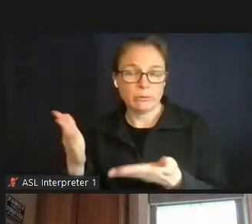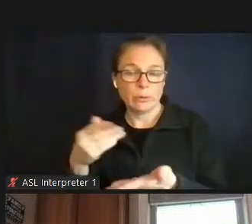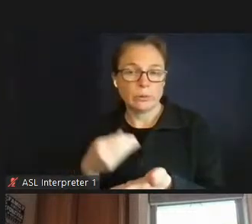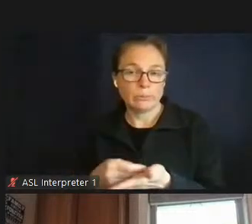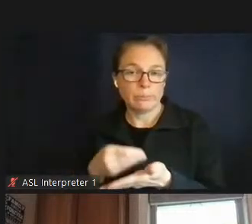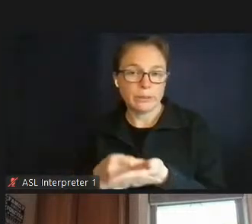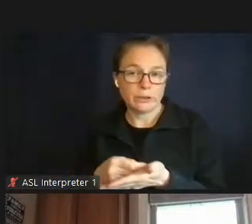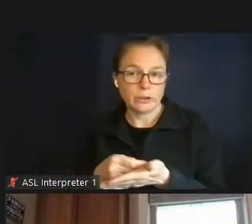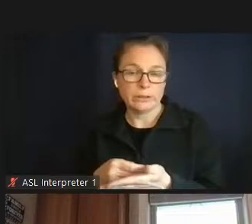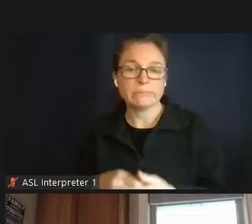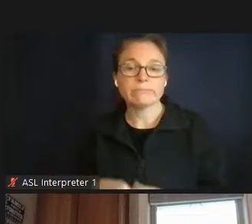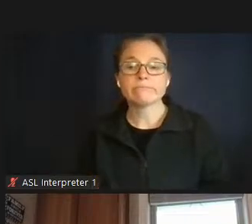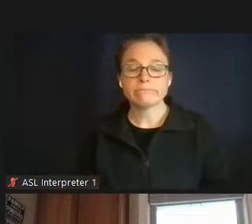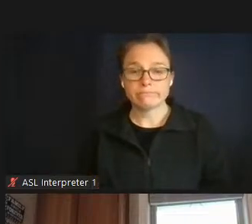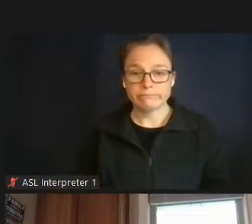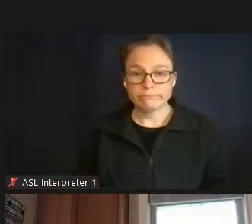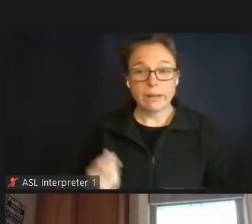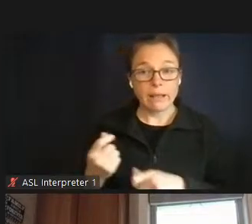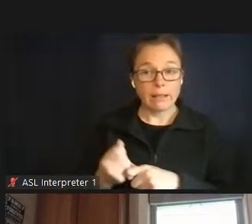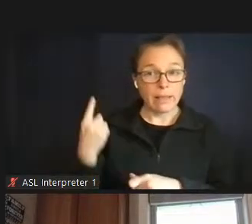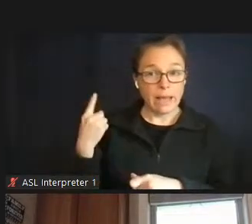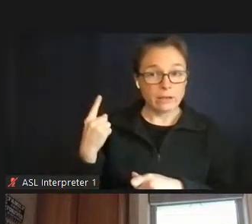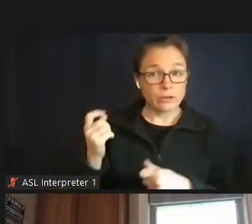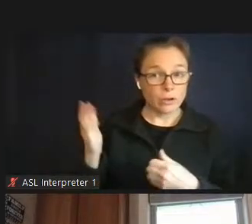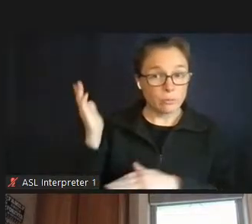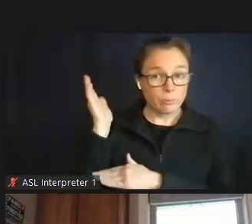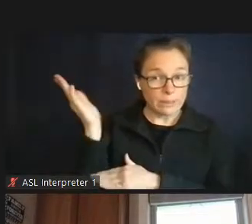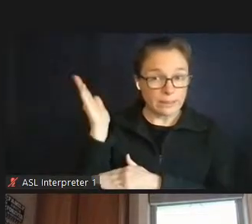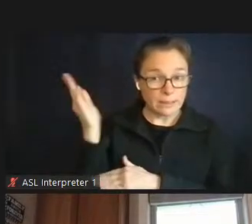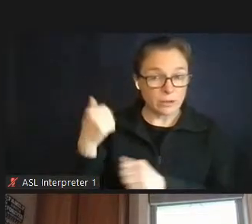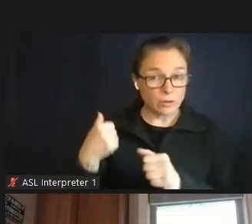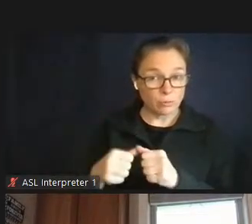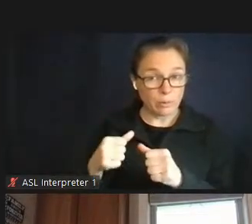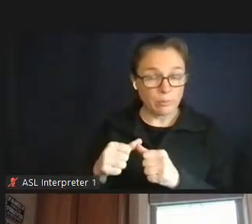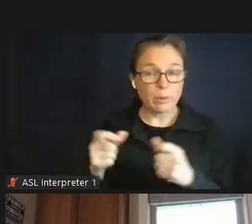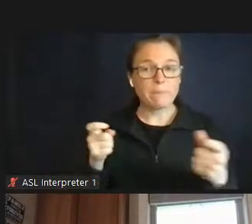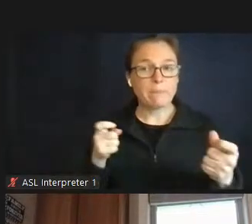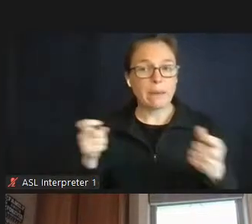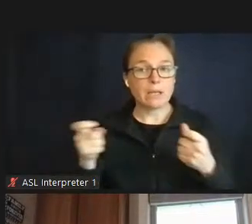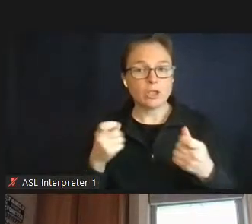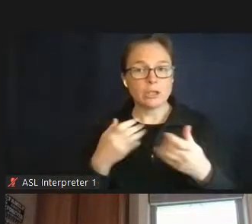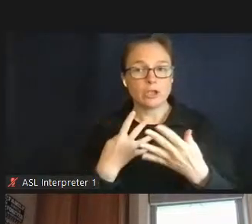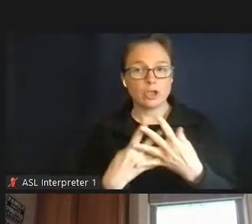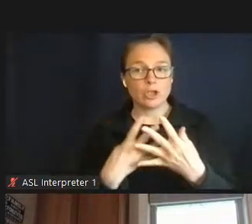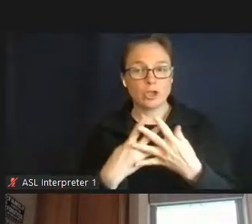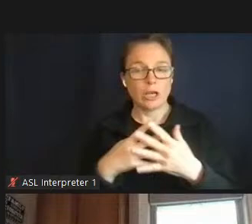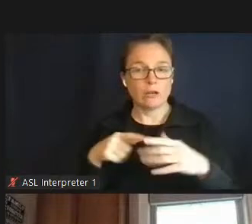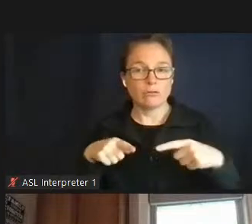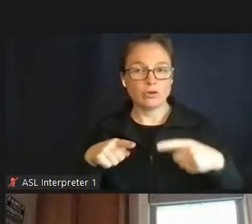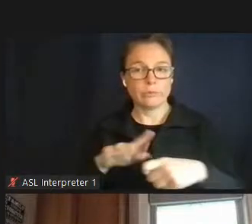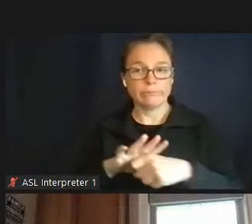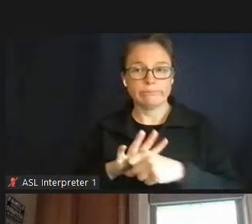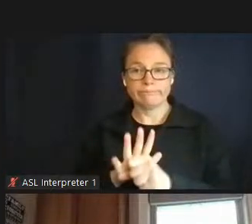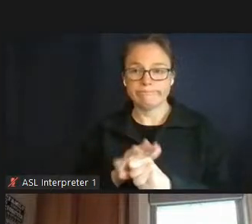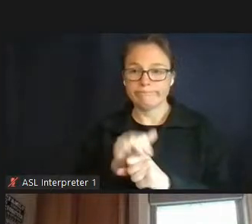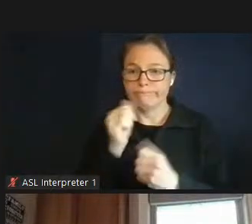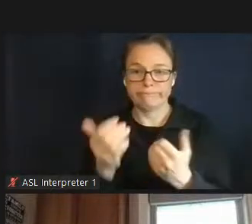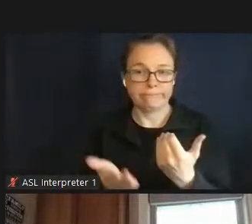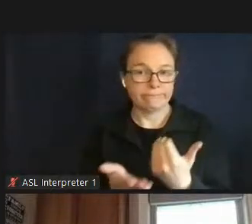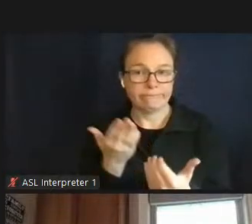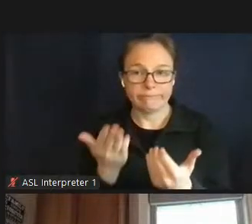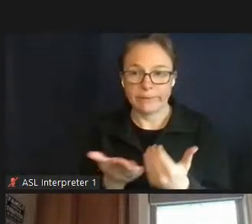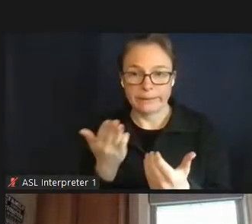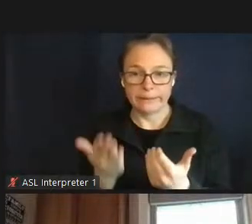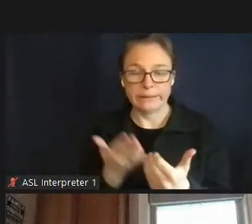As it was noted during last year's budget presentation, managing the jail in the middle of a pandemic hasn't been easy.